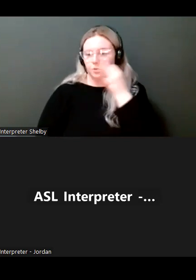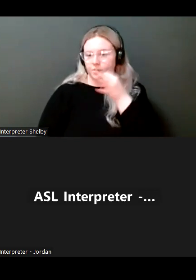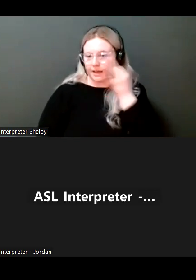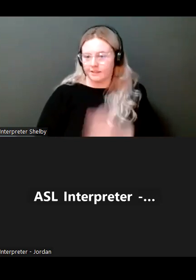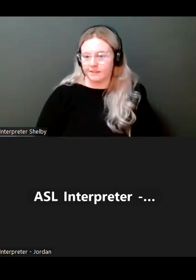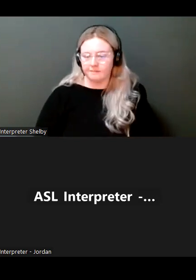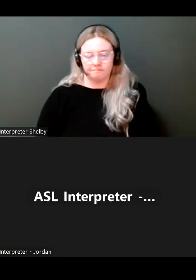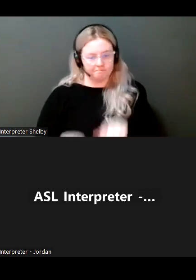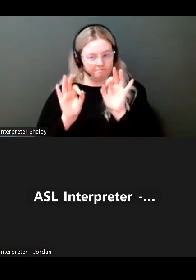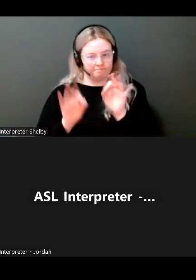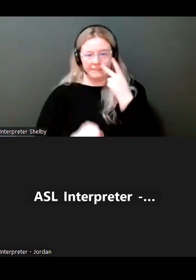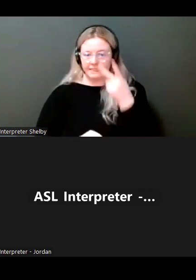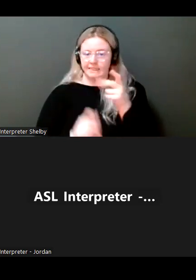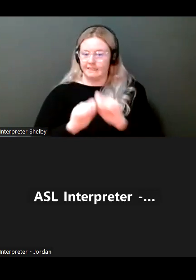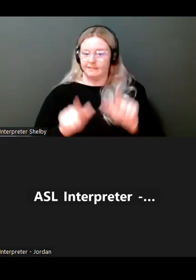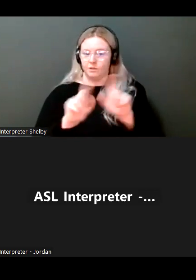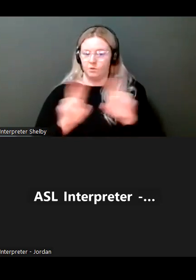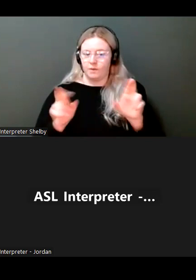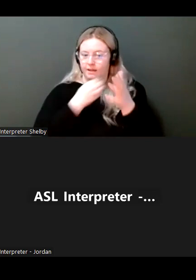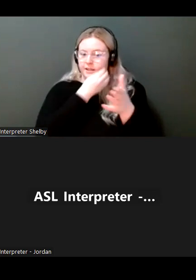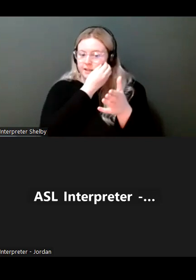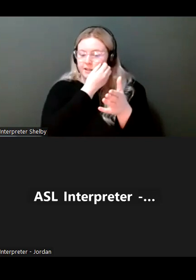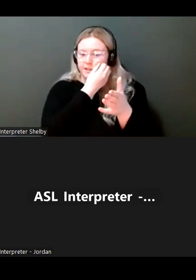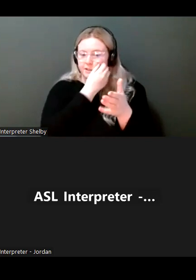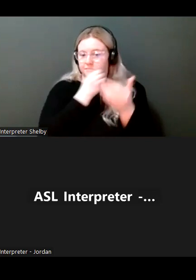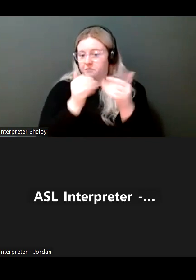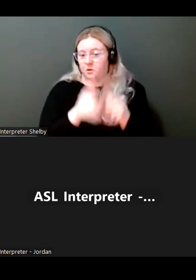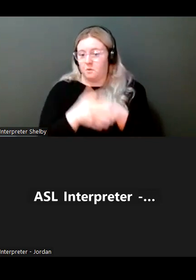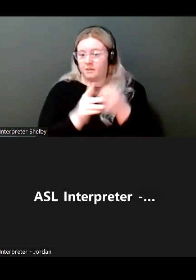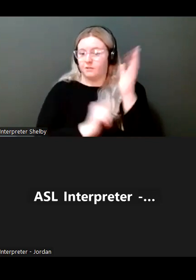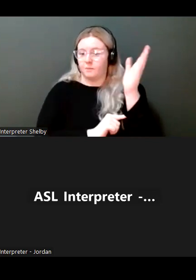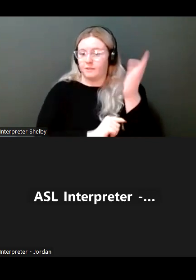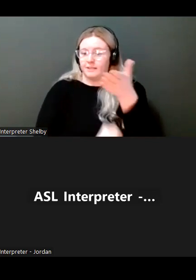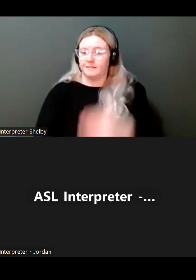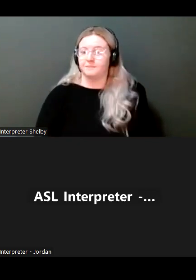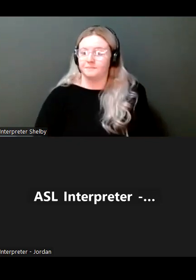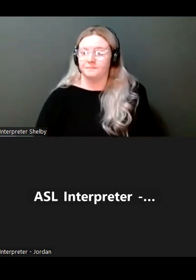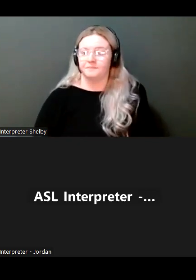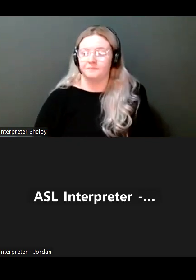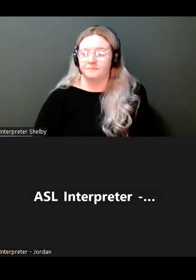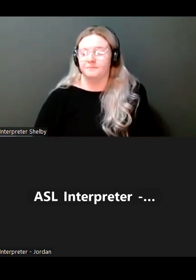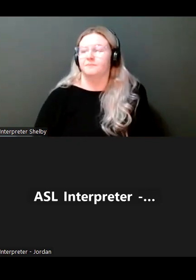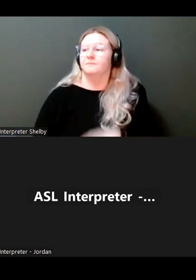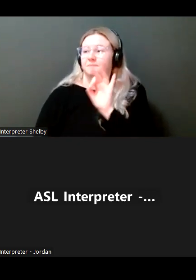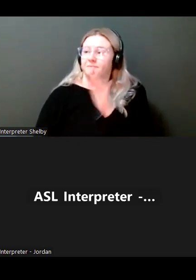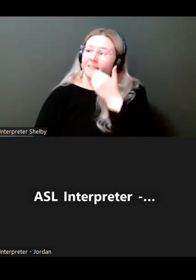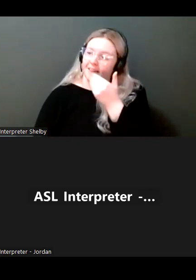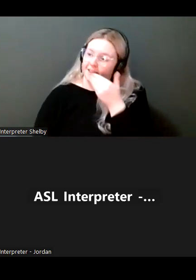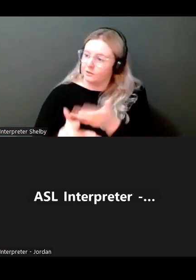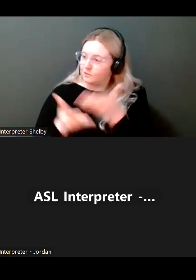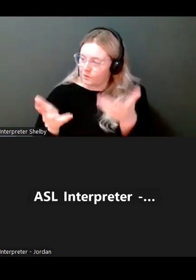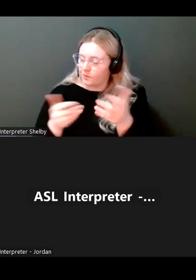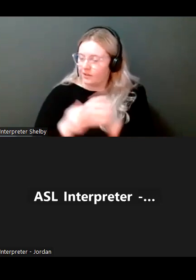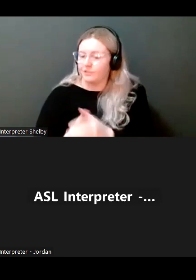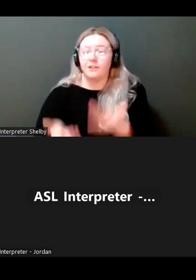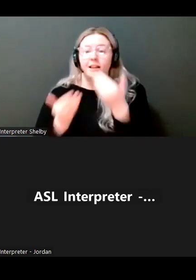Perfect, Laura. I can see your screen. You just need to start your presentation. Okay, thank you so much, Catherine, and thank